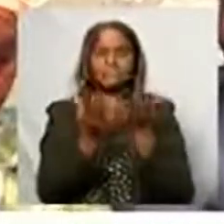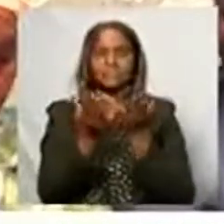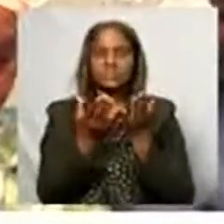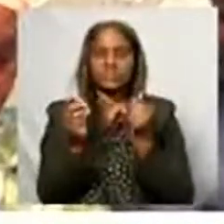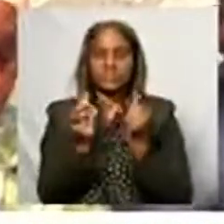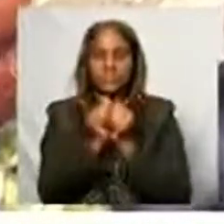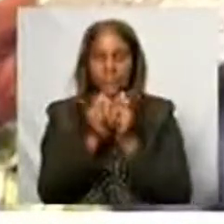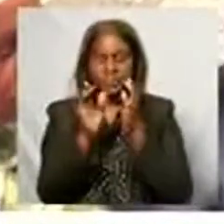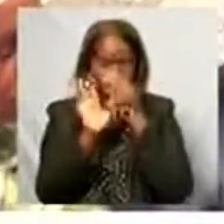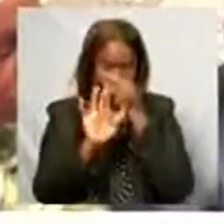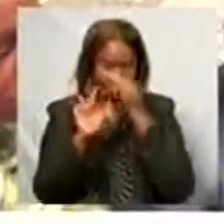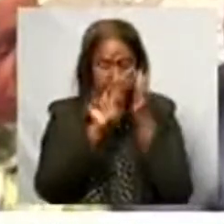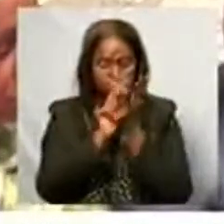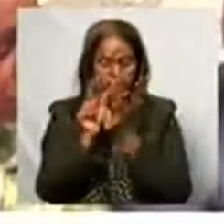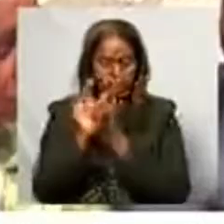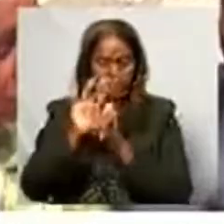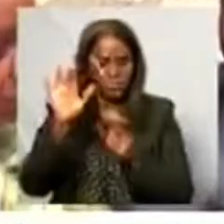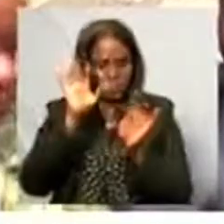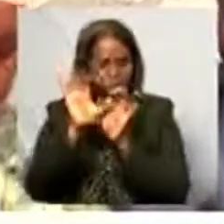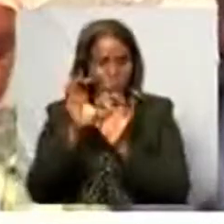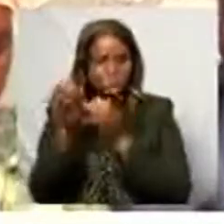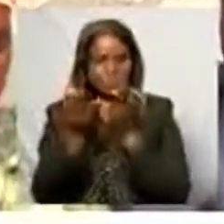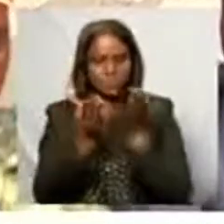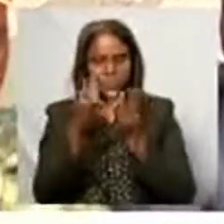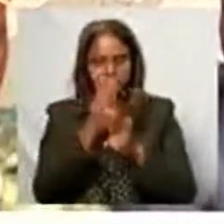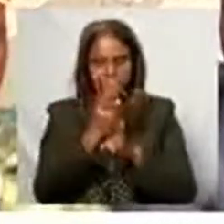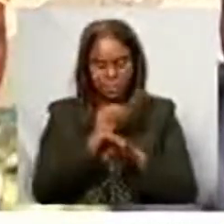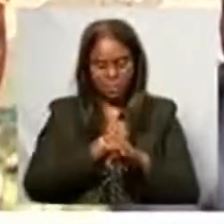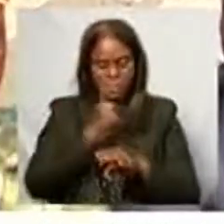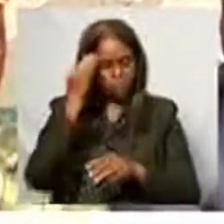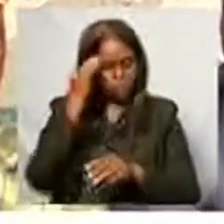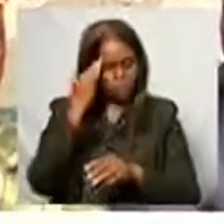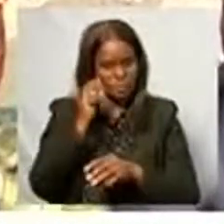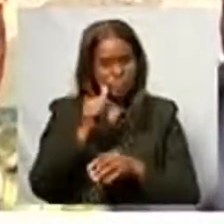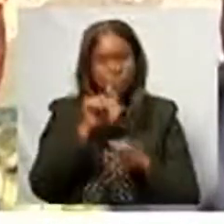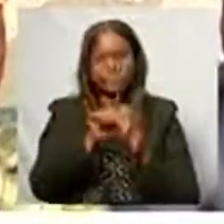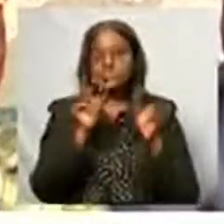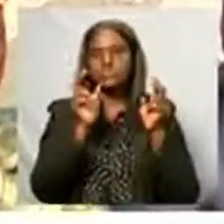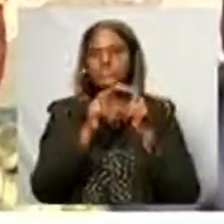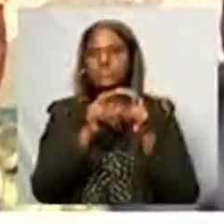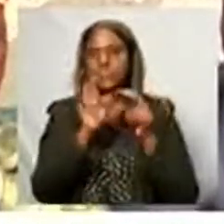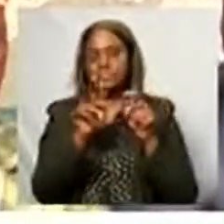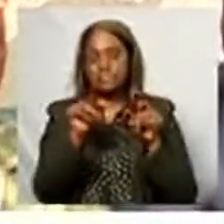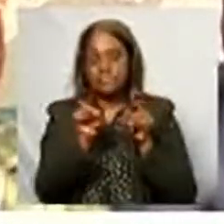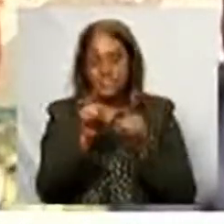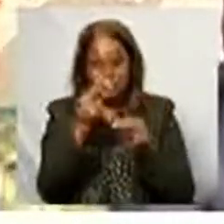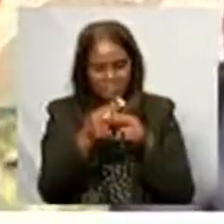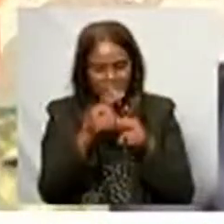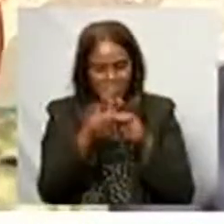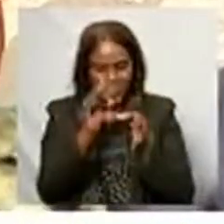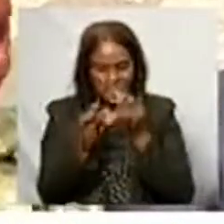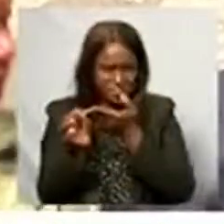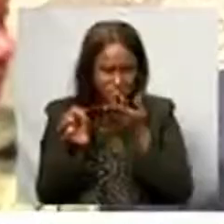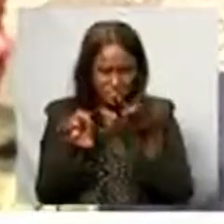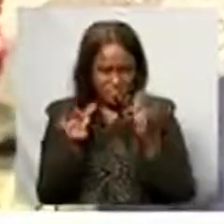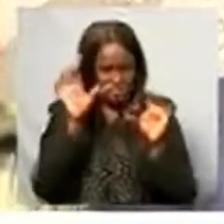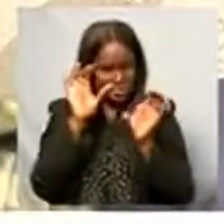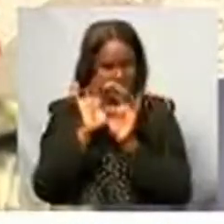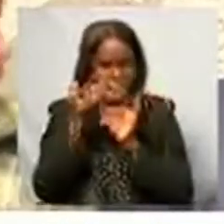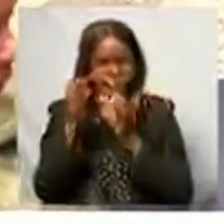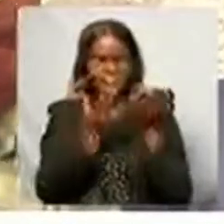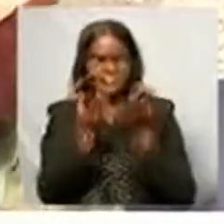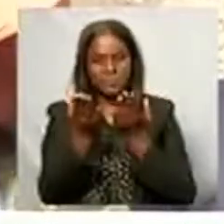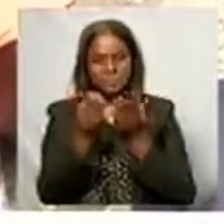And without the approval, those conditions of service, before we know it, they are in people's contracts. And then, if these conditions of service